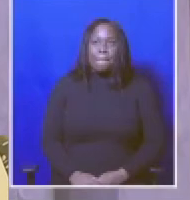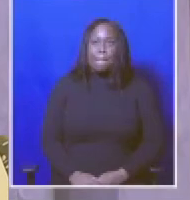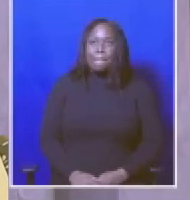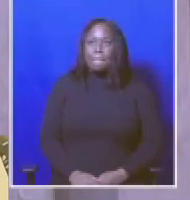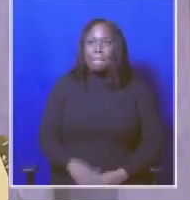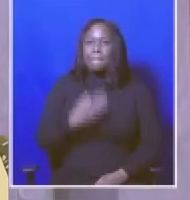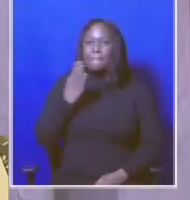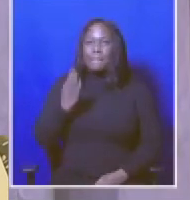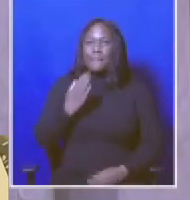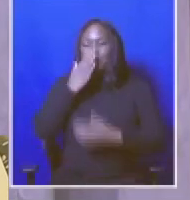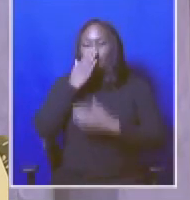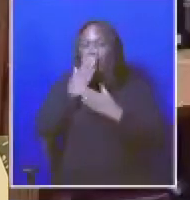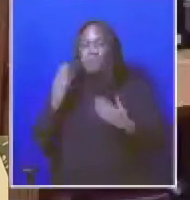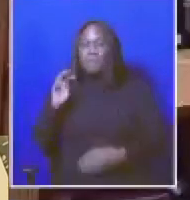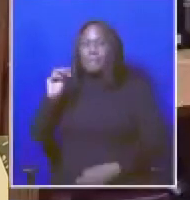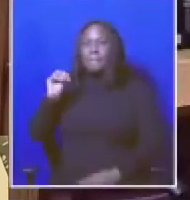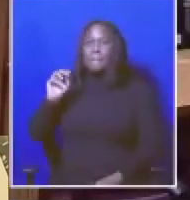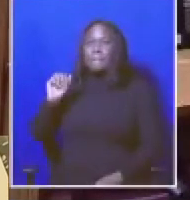Honorable Magwala.